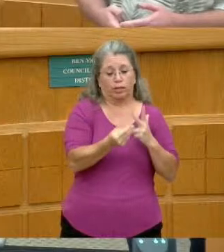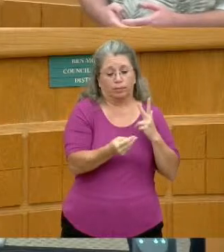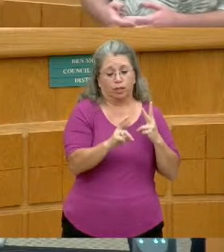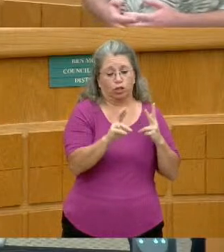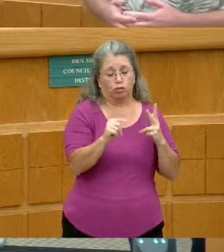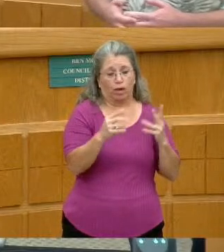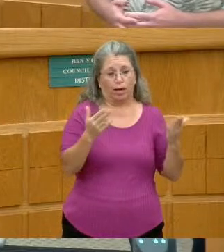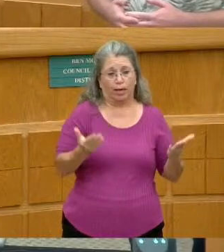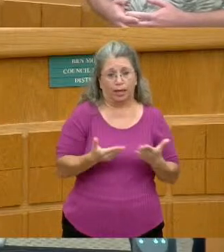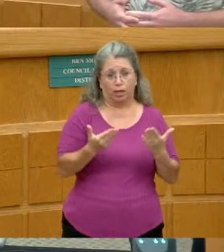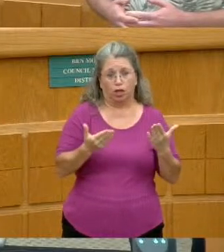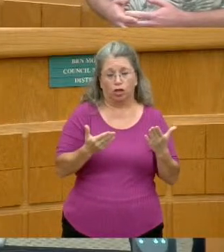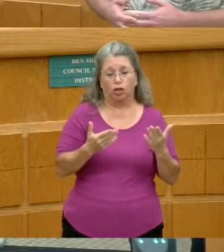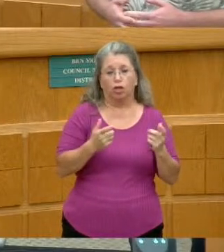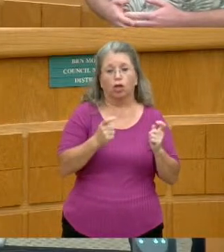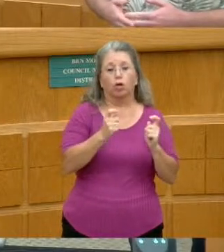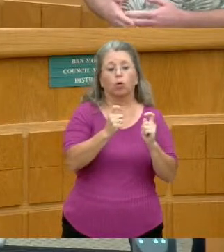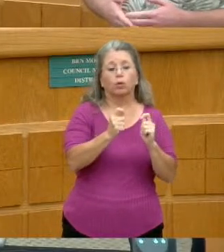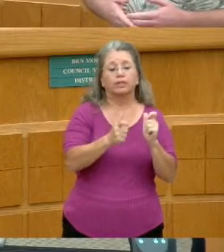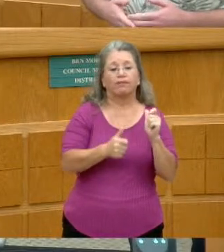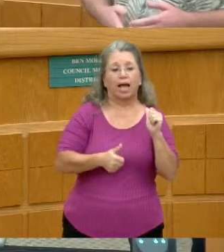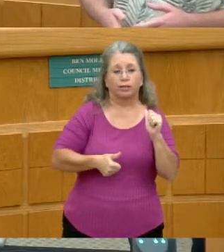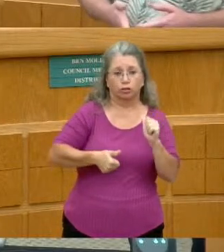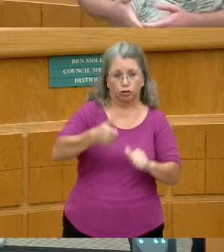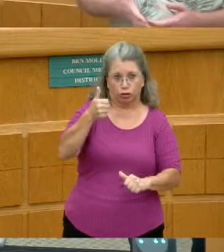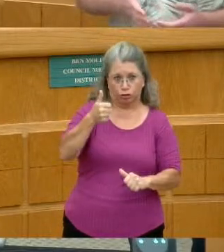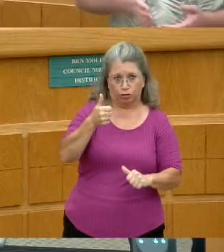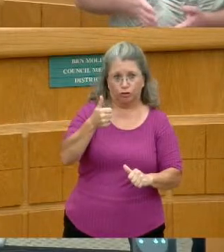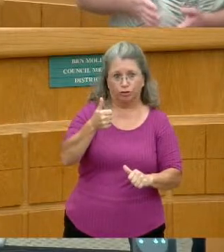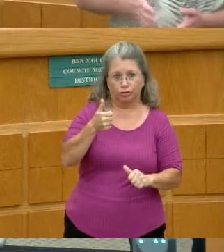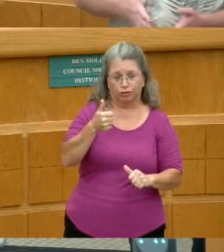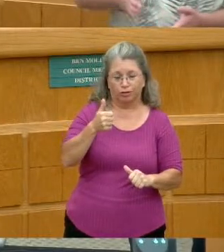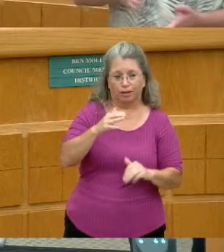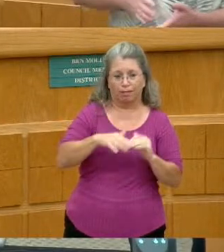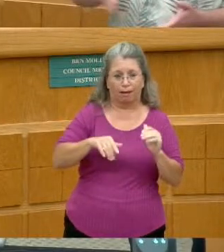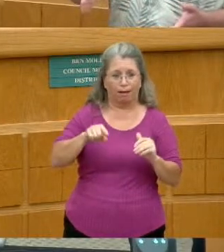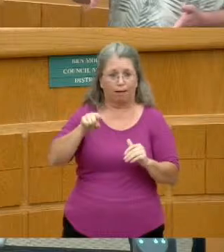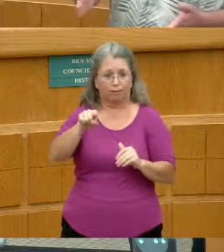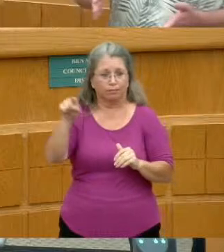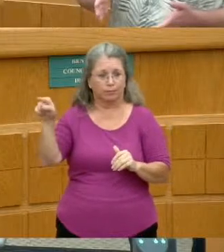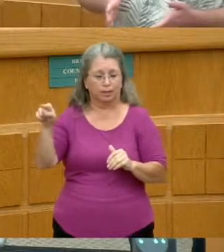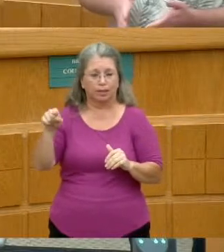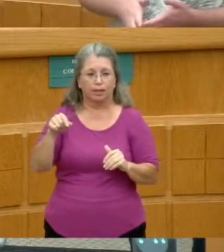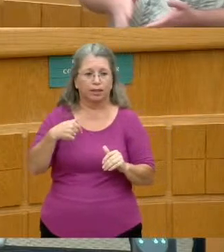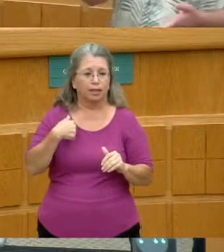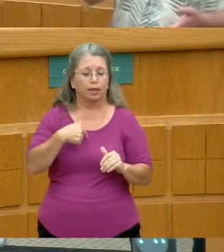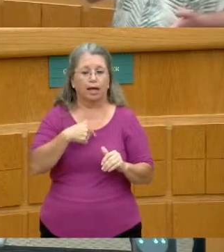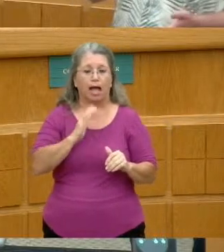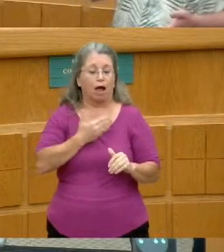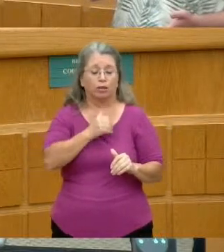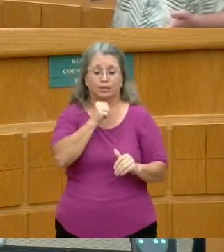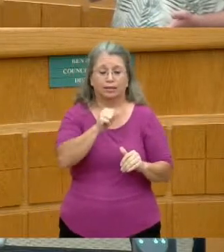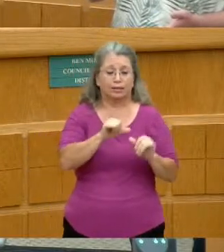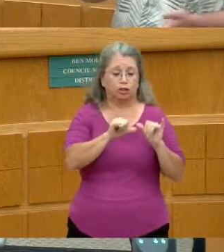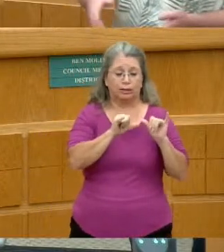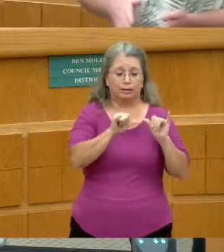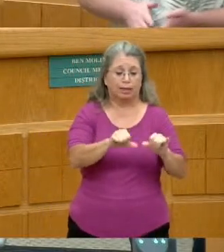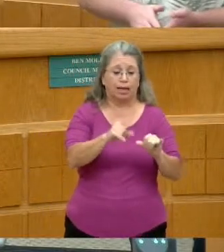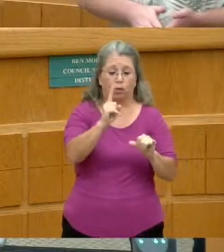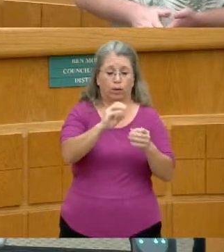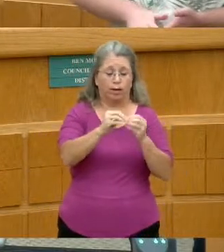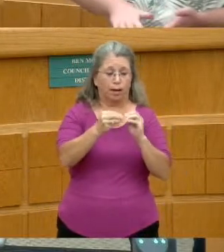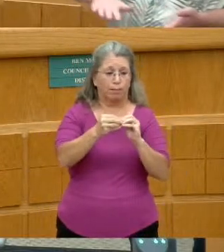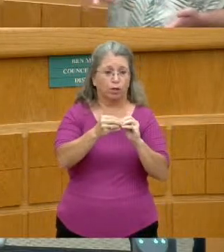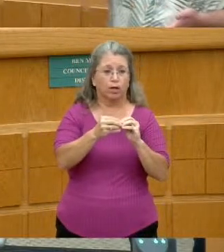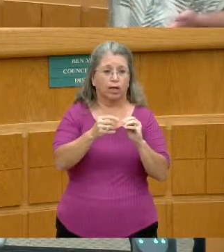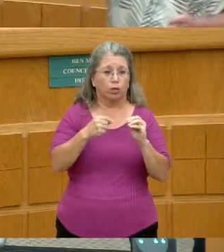area was faster, and it didn't just stay at one number. I know we present one number, but it